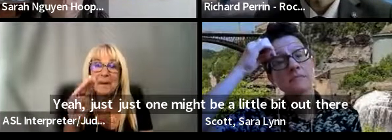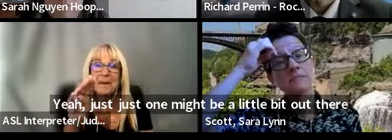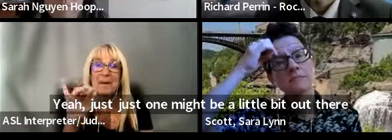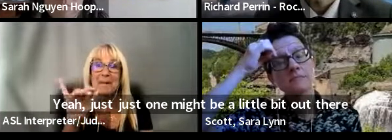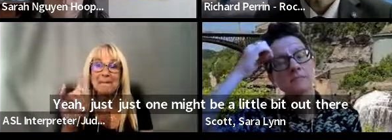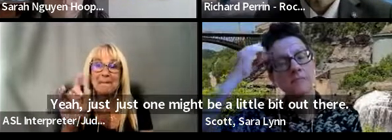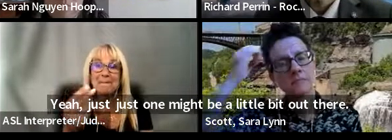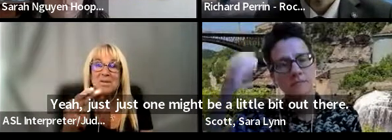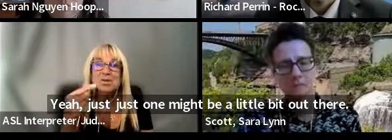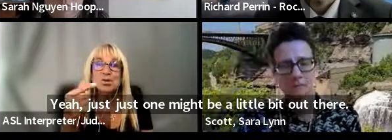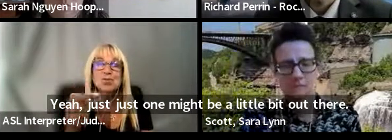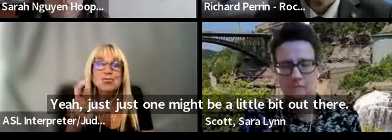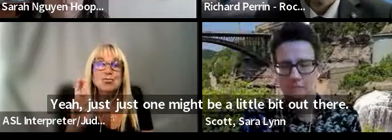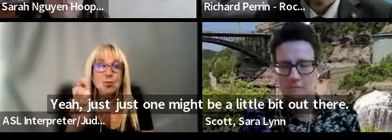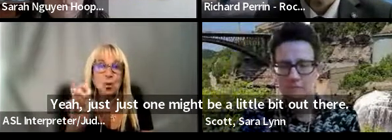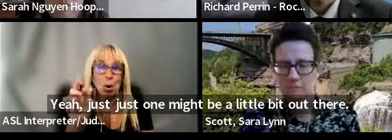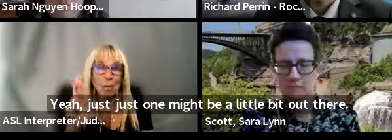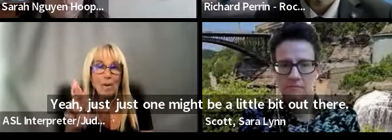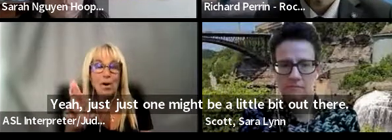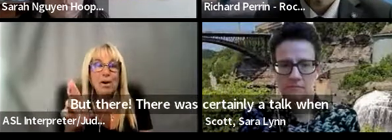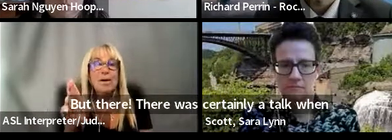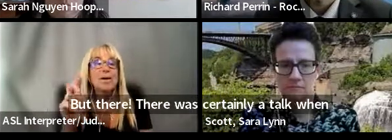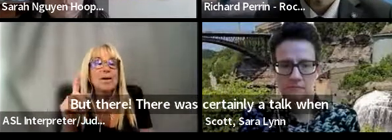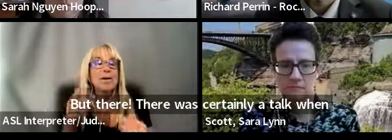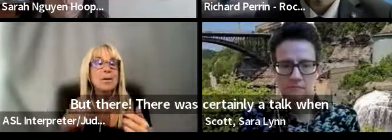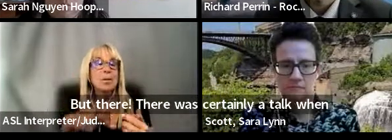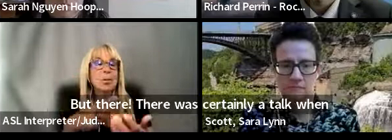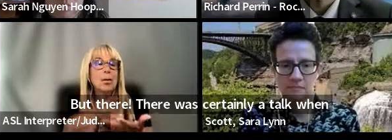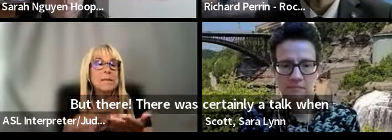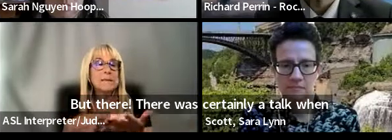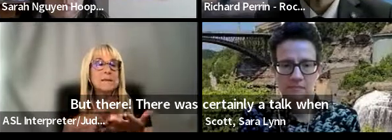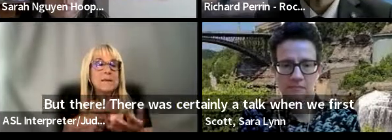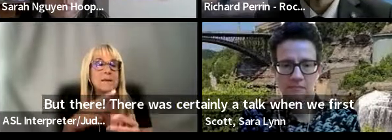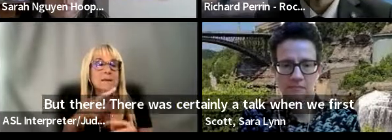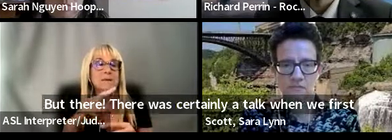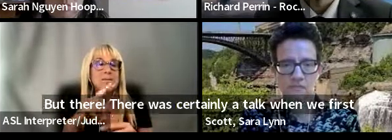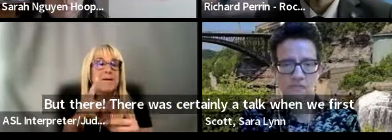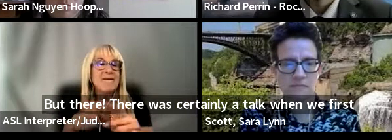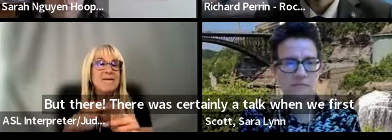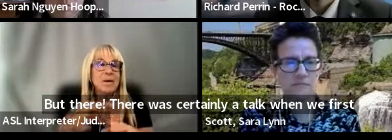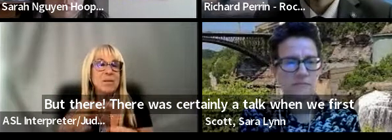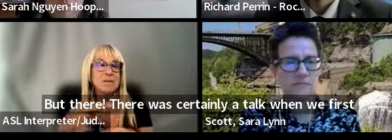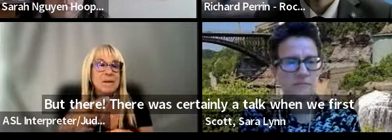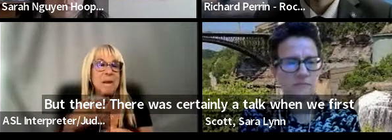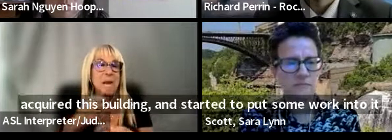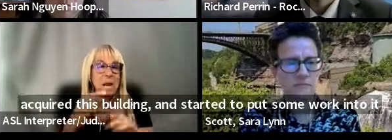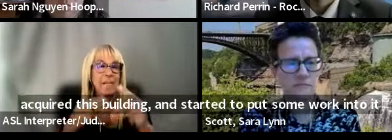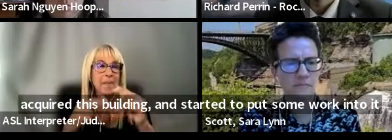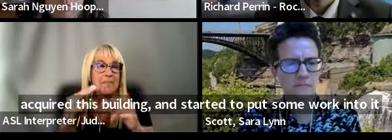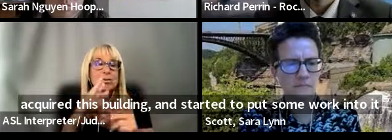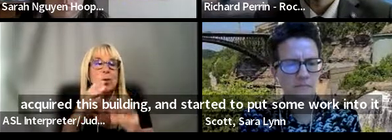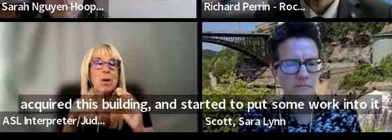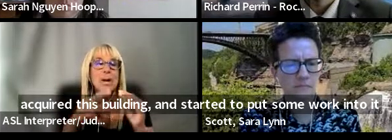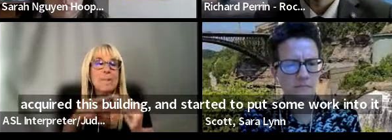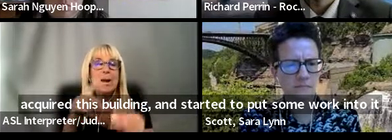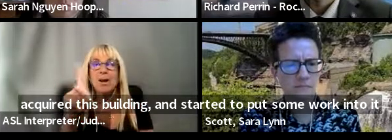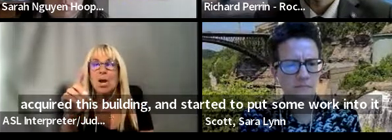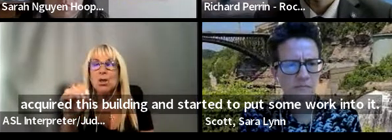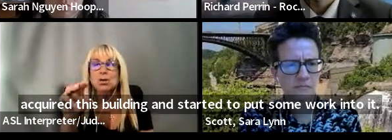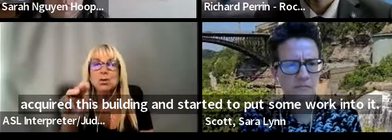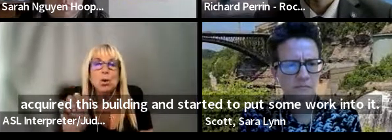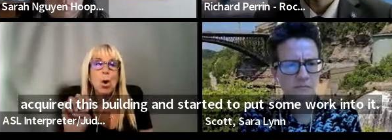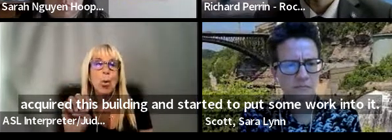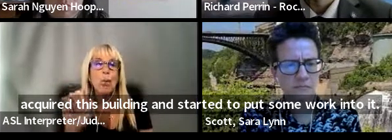we first acquired this building and started to put some work into it. There was definitely talk of a dome and what it would look